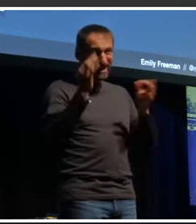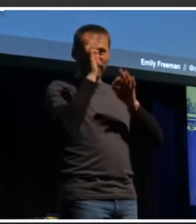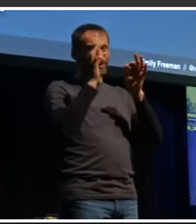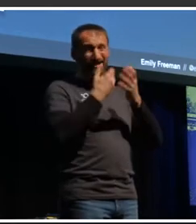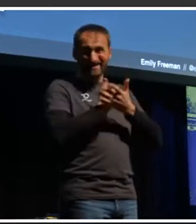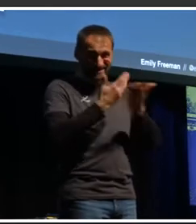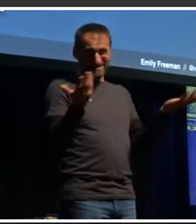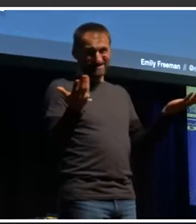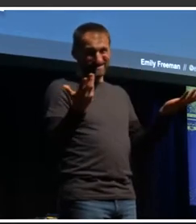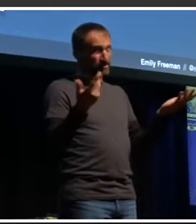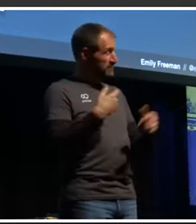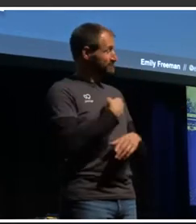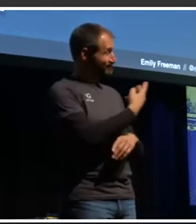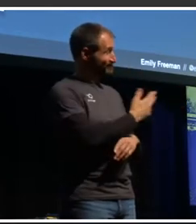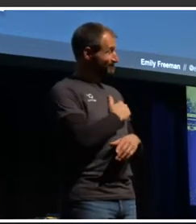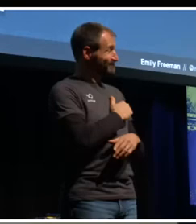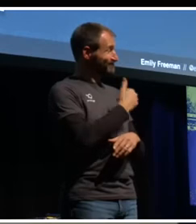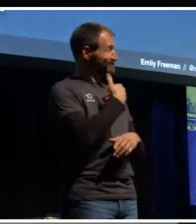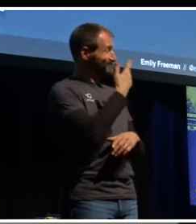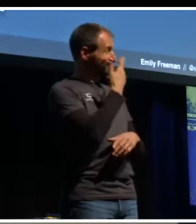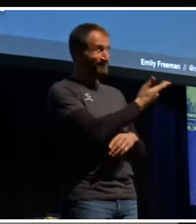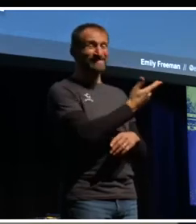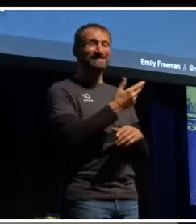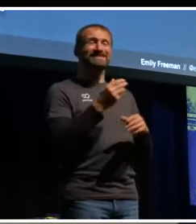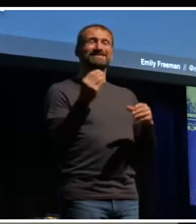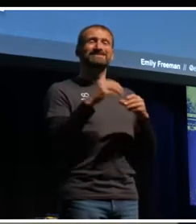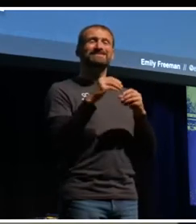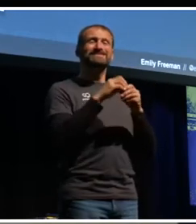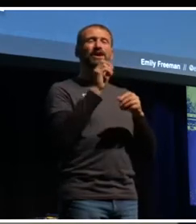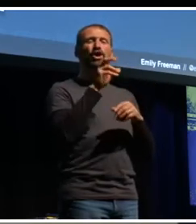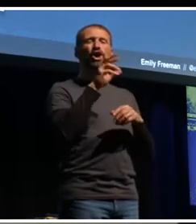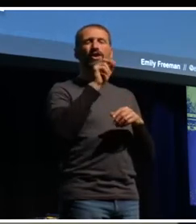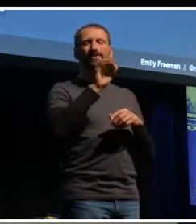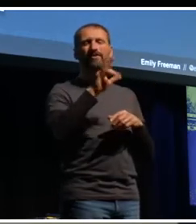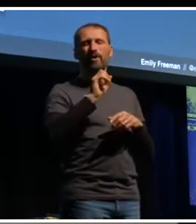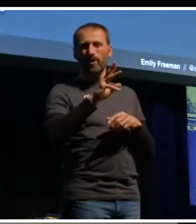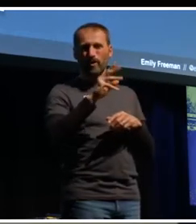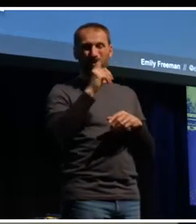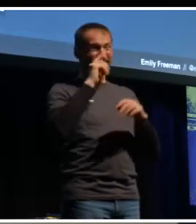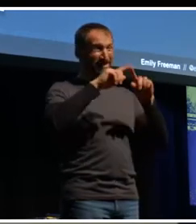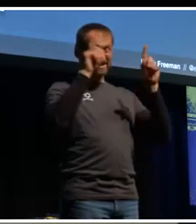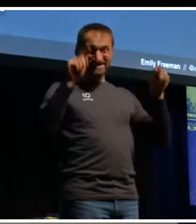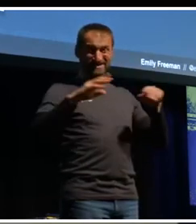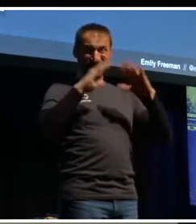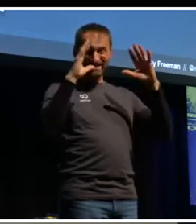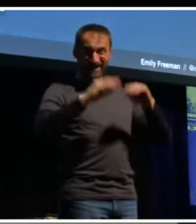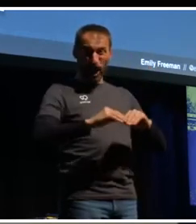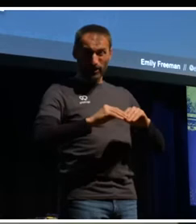I want you to think about the poor Stack Overflow developers who have to fix Stack Overflow when the site's down, because God bless